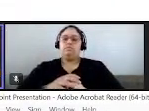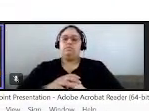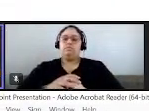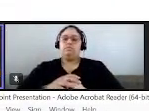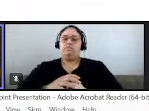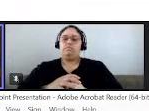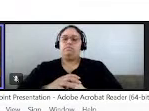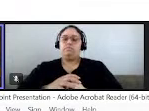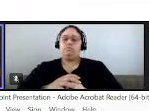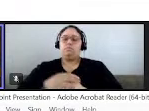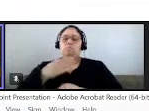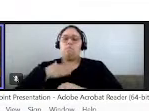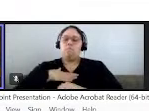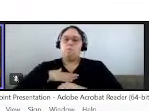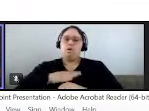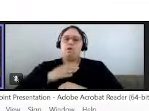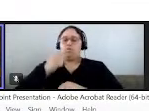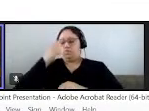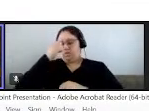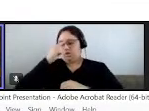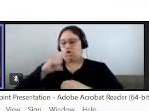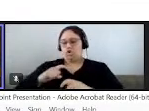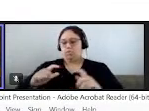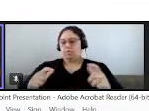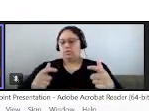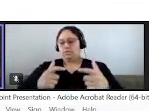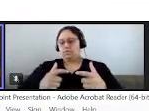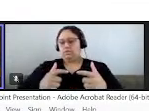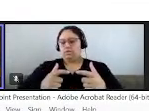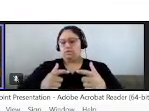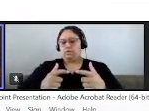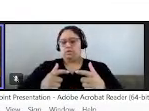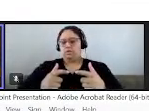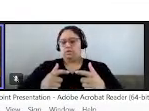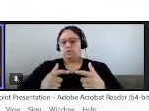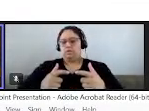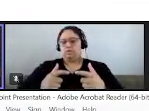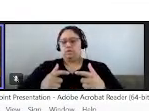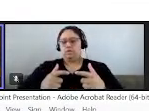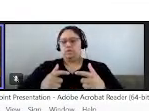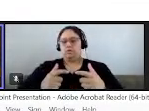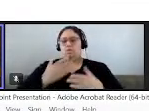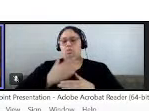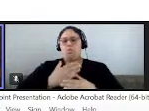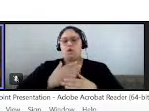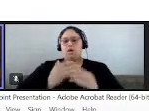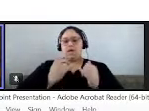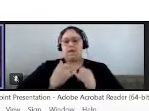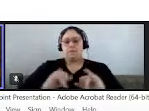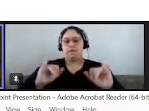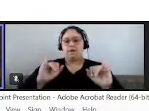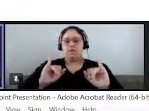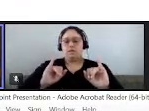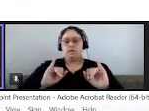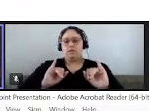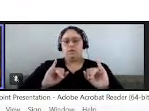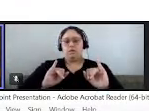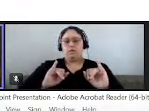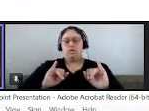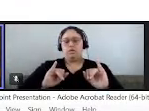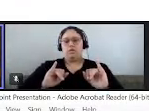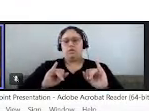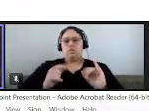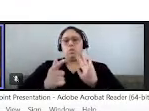I would like to think that committees works independently, and that